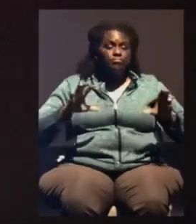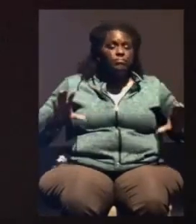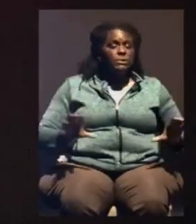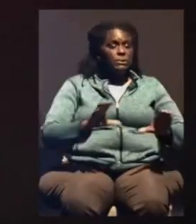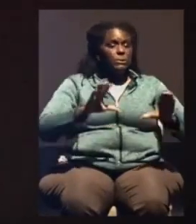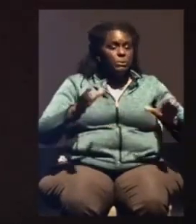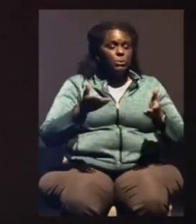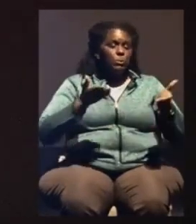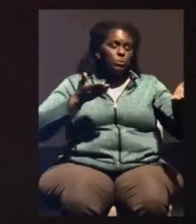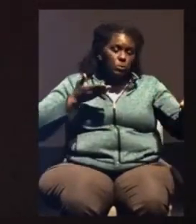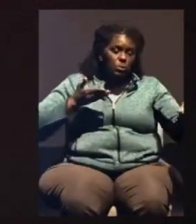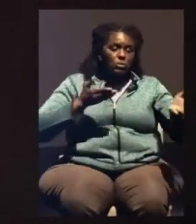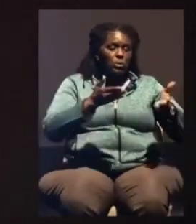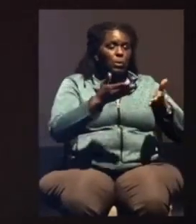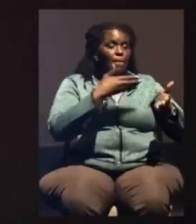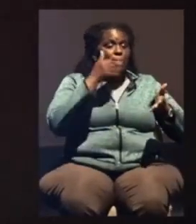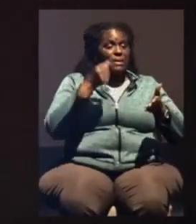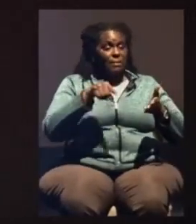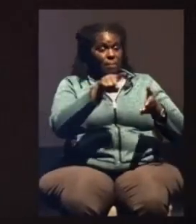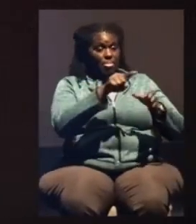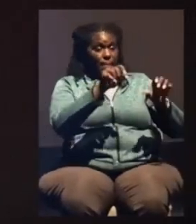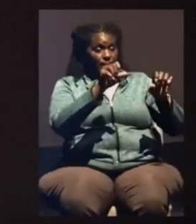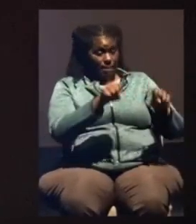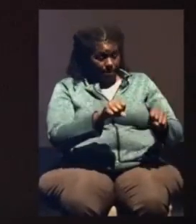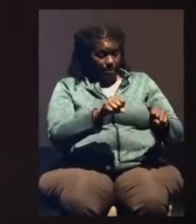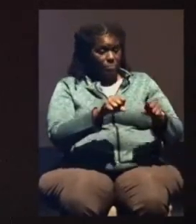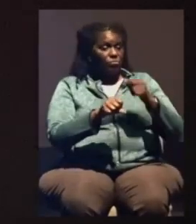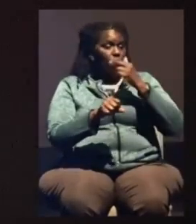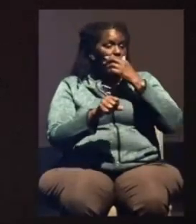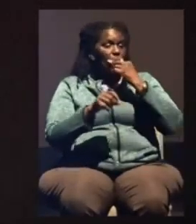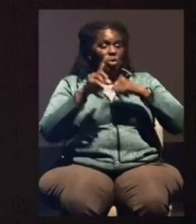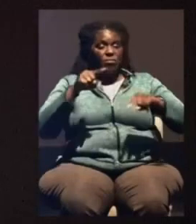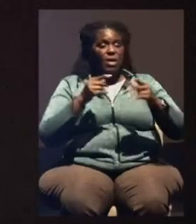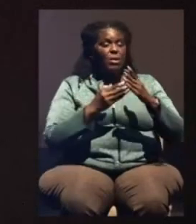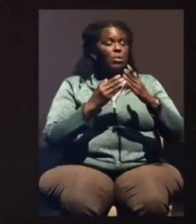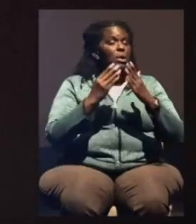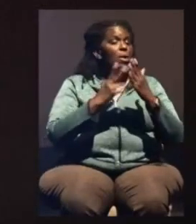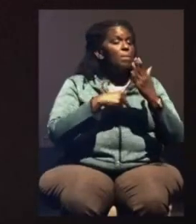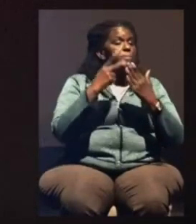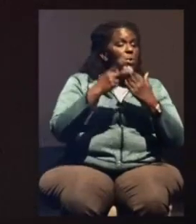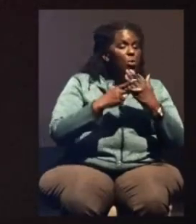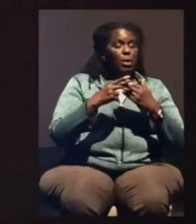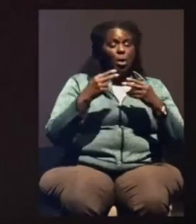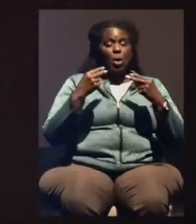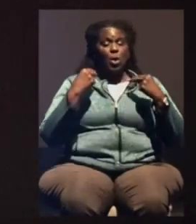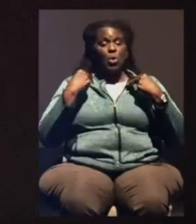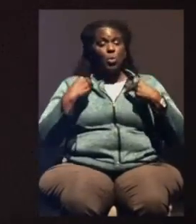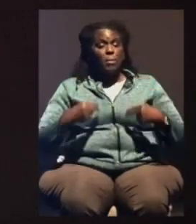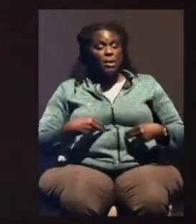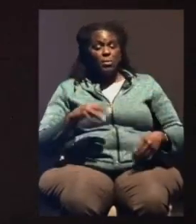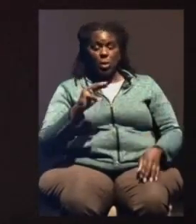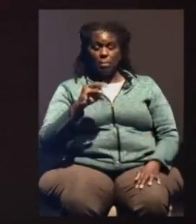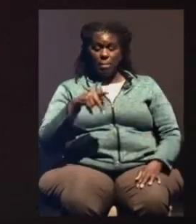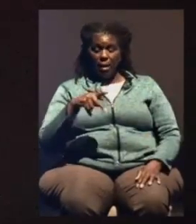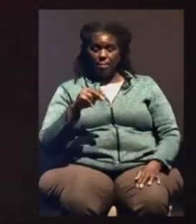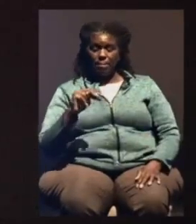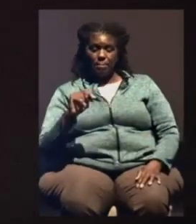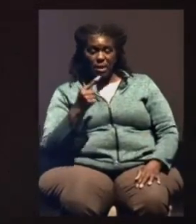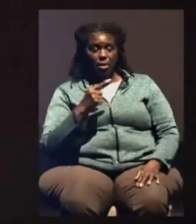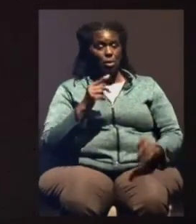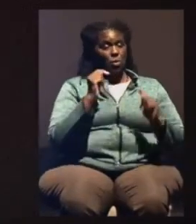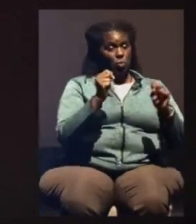Serving as best they could through programs like humanitarian mapping or tutoring with school districts. We